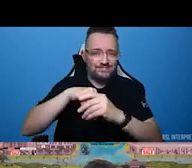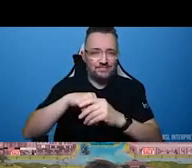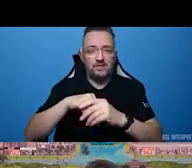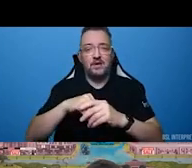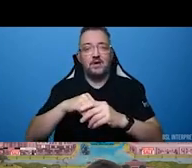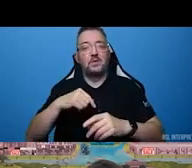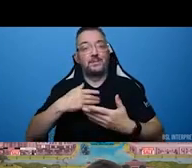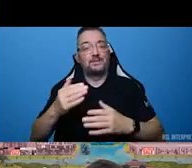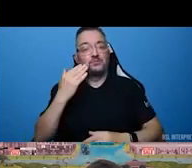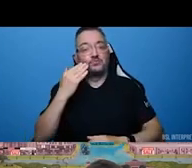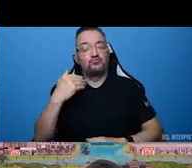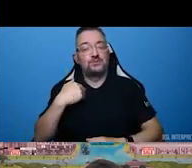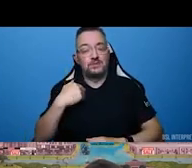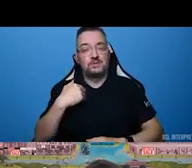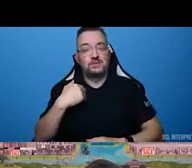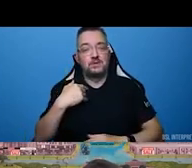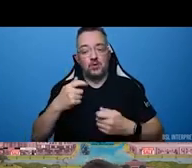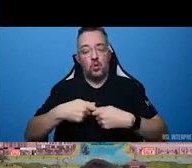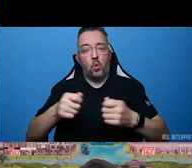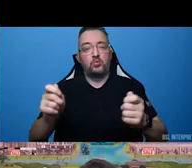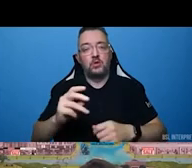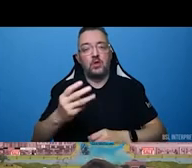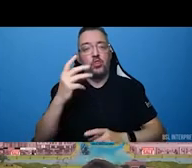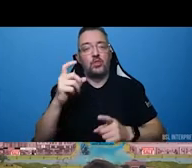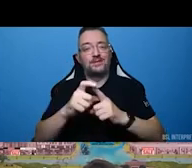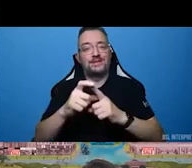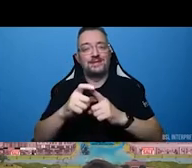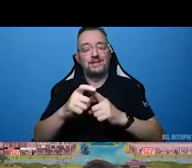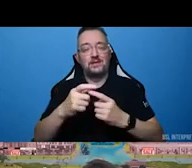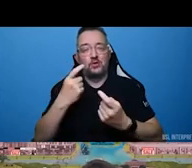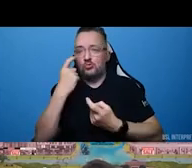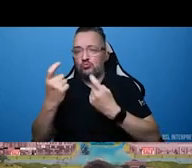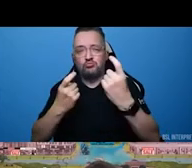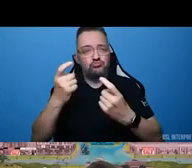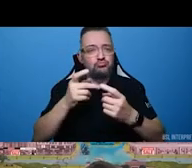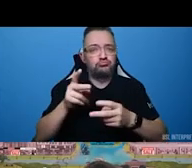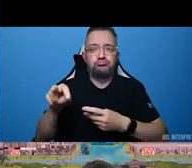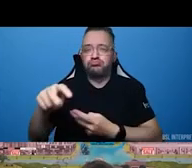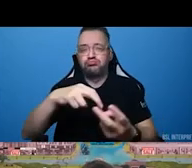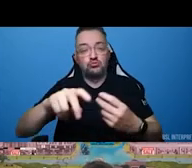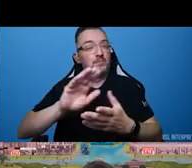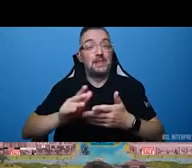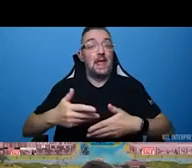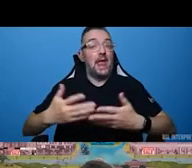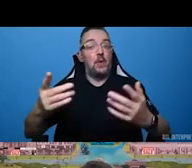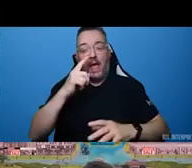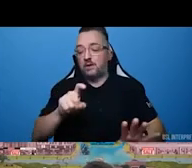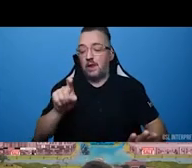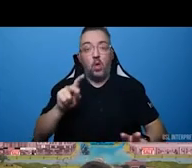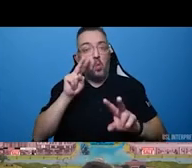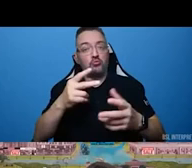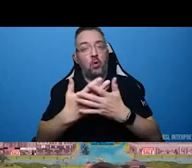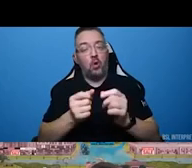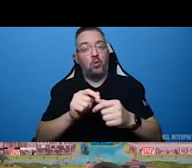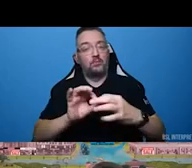And we recently launched this 3D interactive tour so that anyone can go around and experience the pavilion, which will pop into the